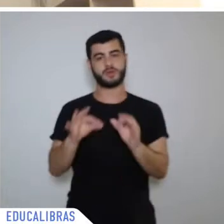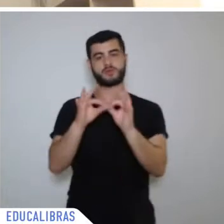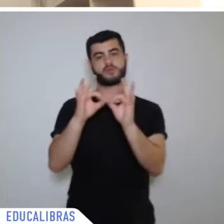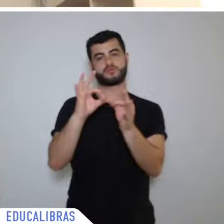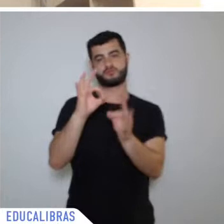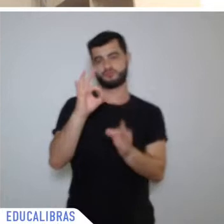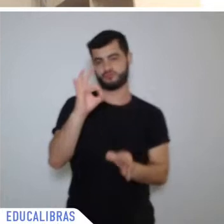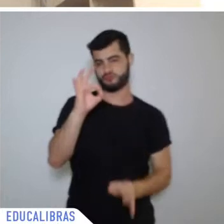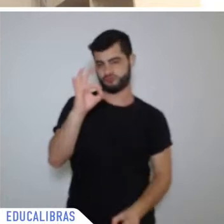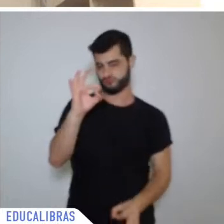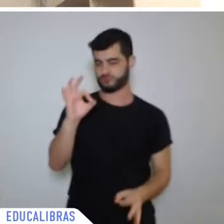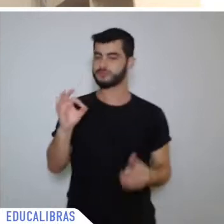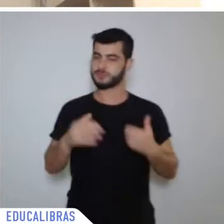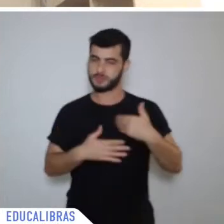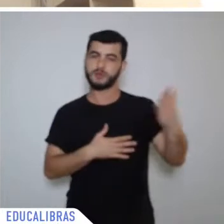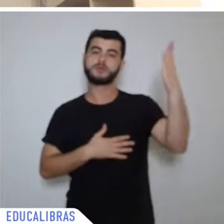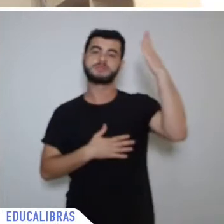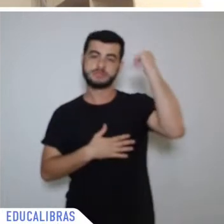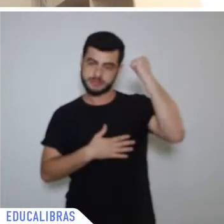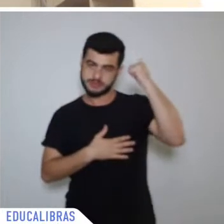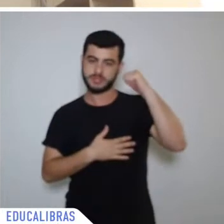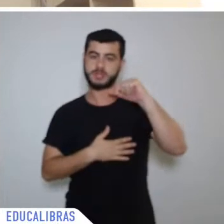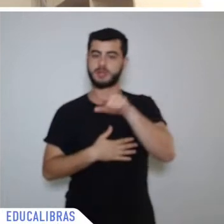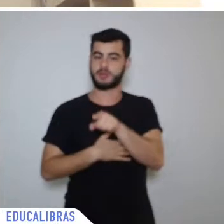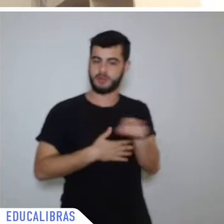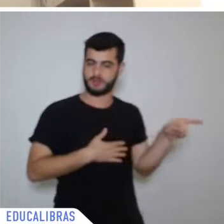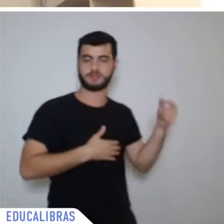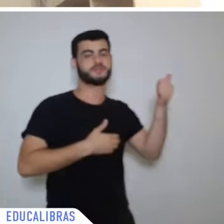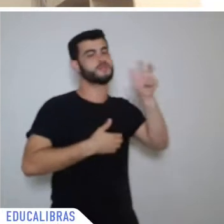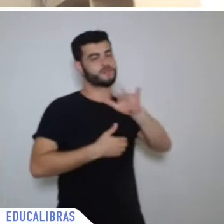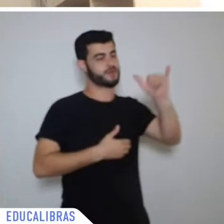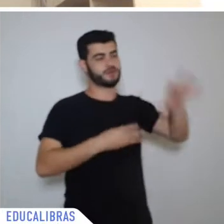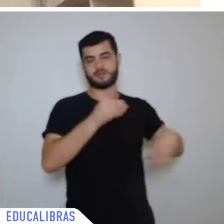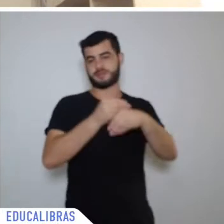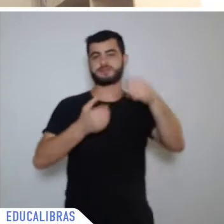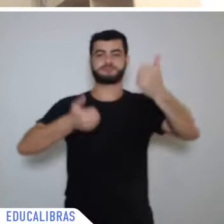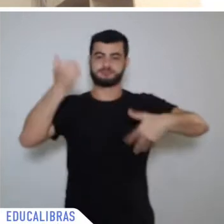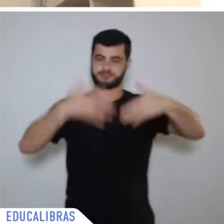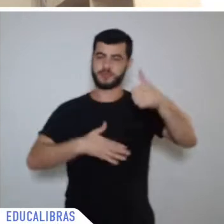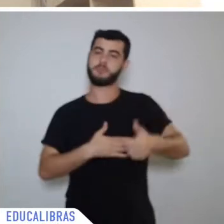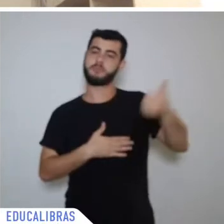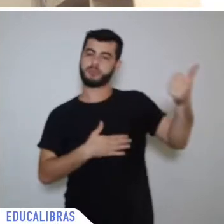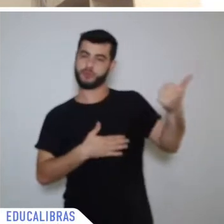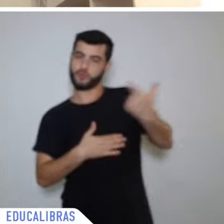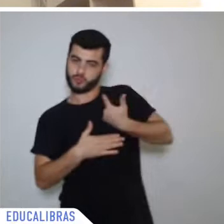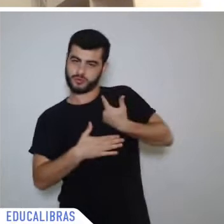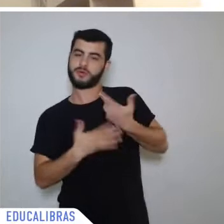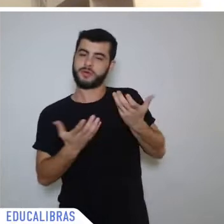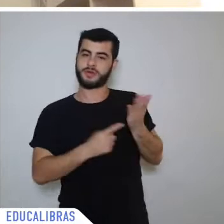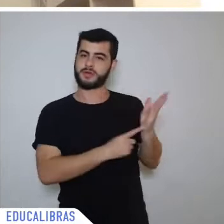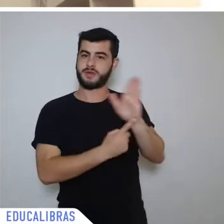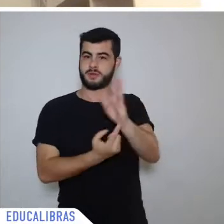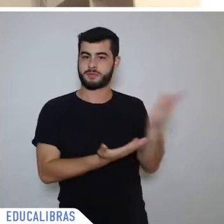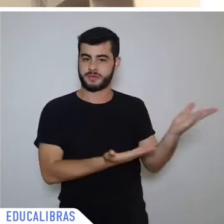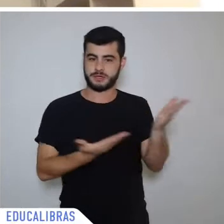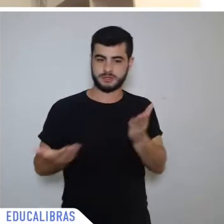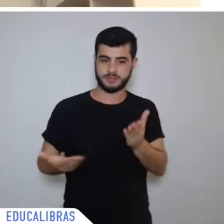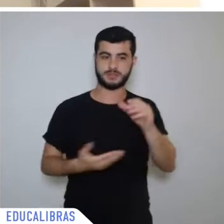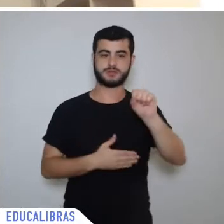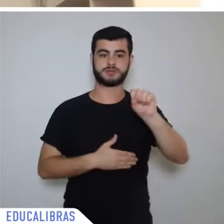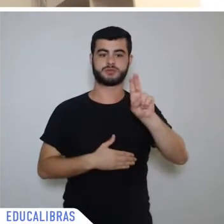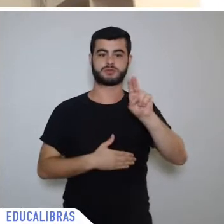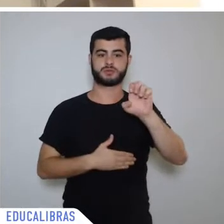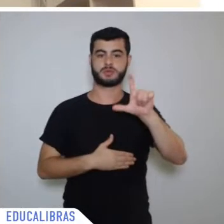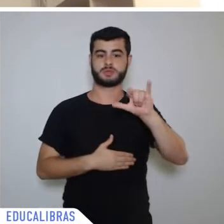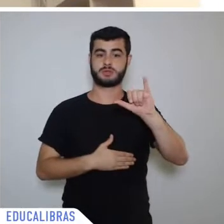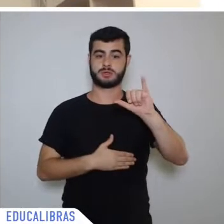Without further ado, and because the panelists will be able to speak of this with much more property than